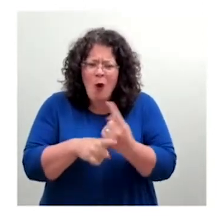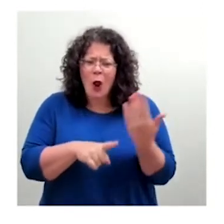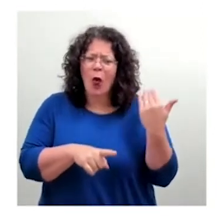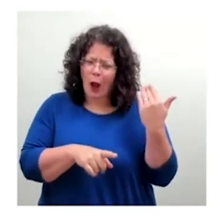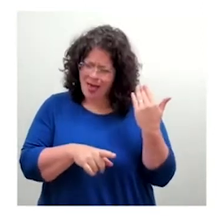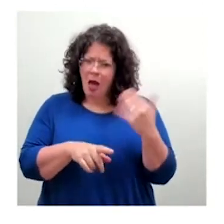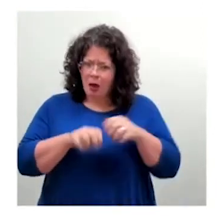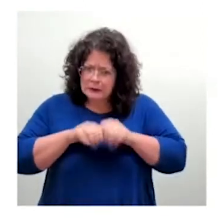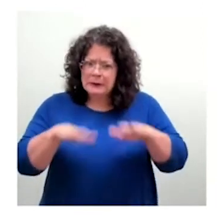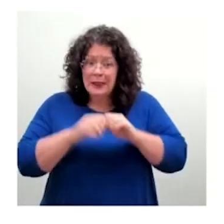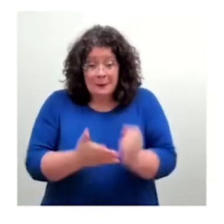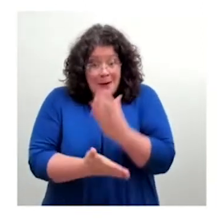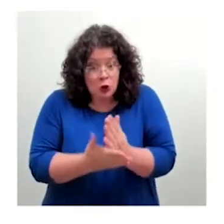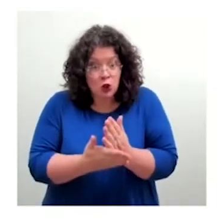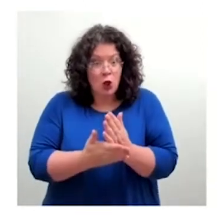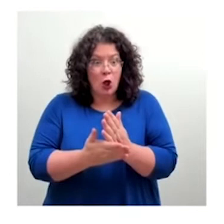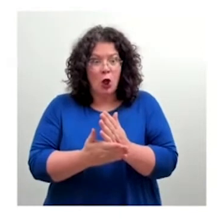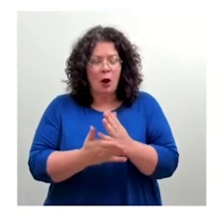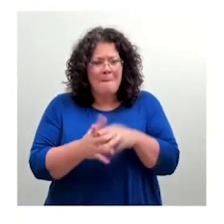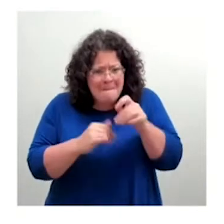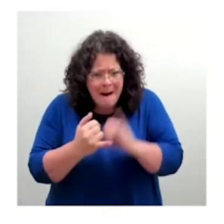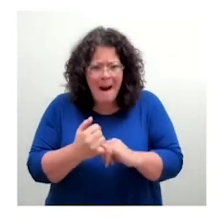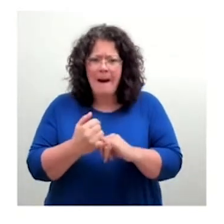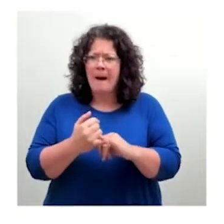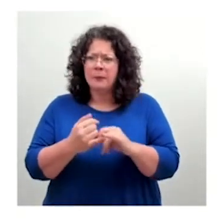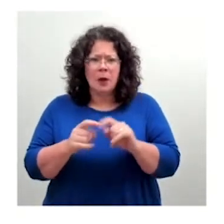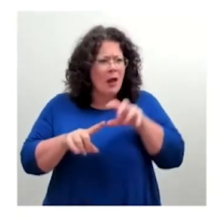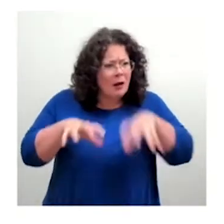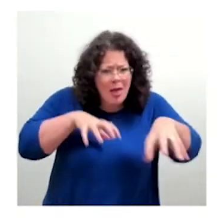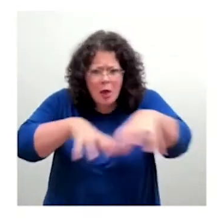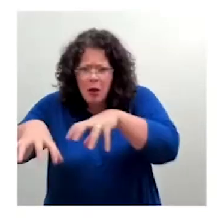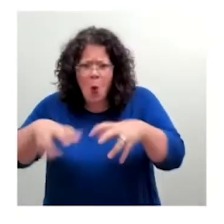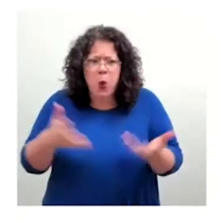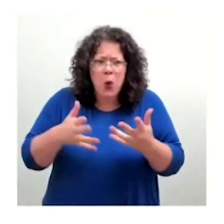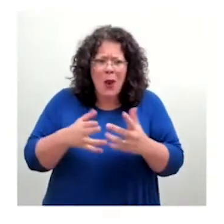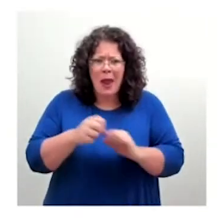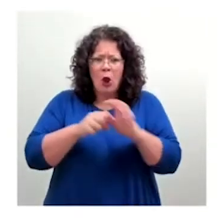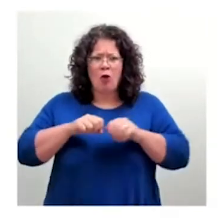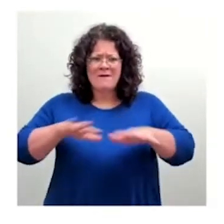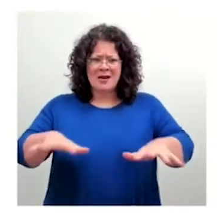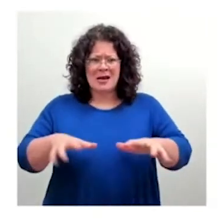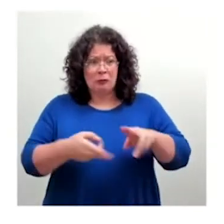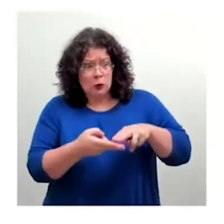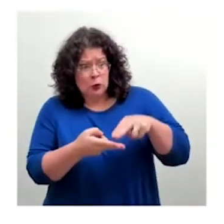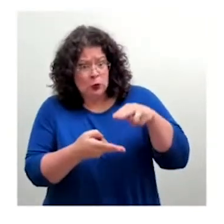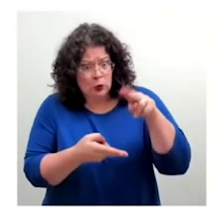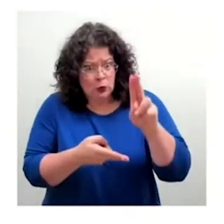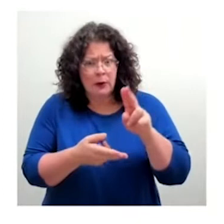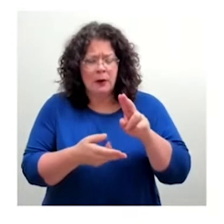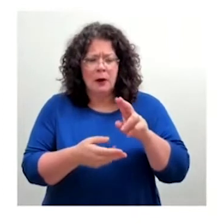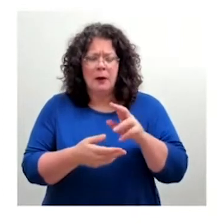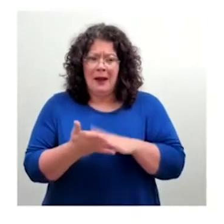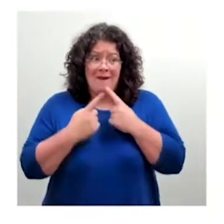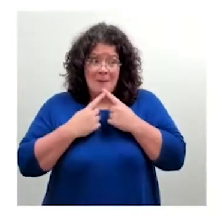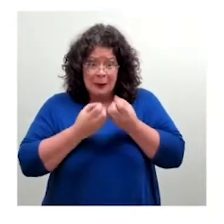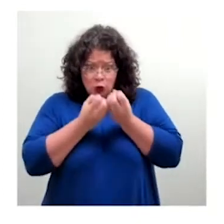disabilities. So we worked closely with our Department of Health and Mental Hygiene to ensure that happened. And we wanted to make sure that we communicated